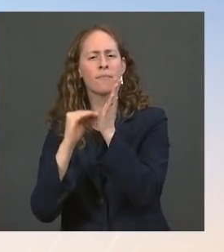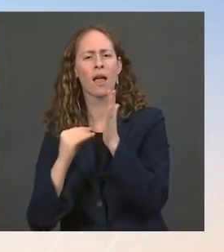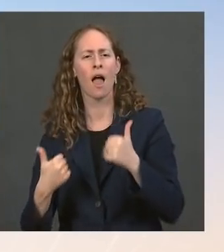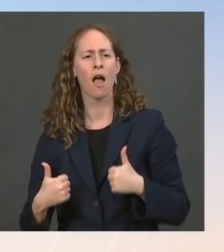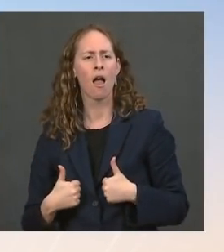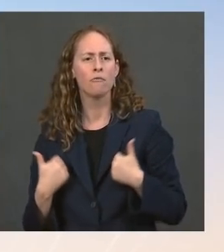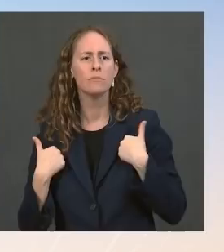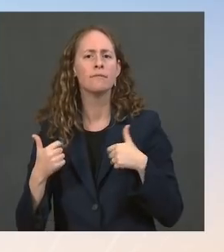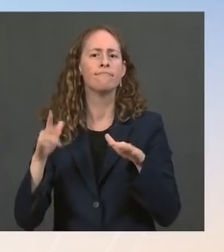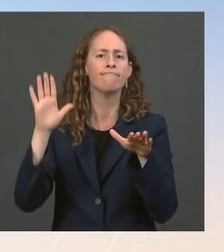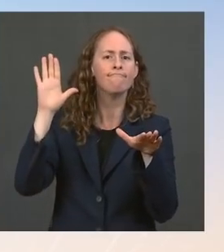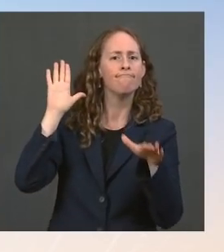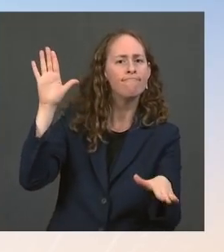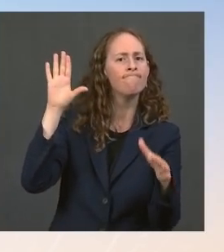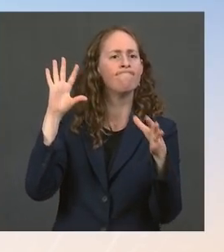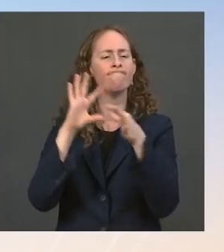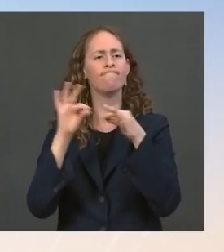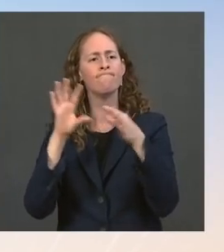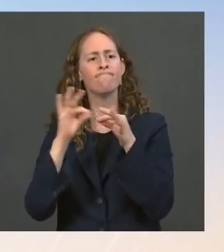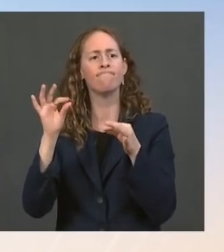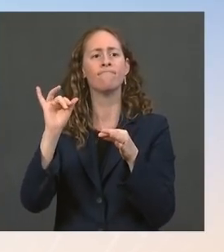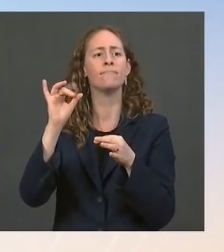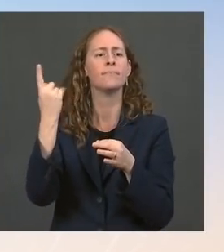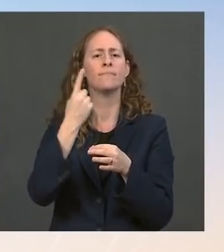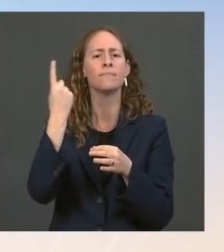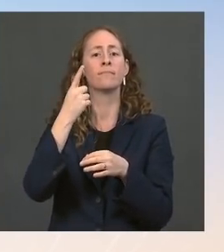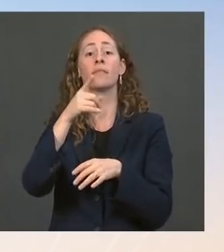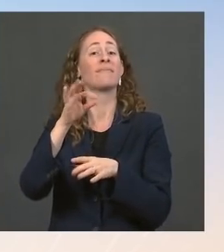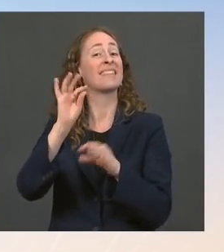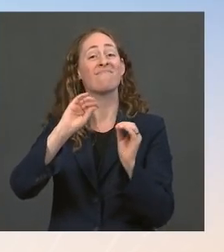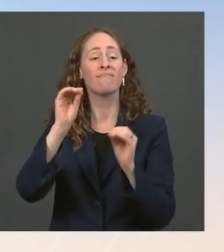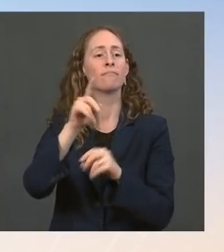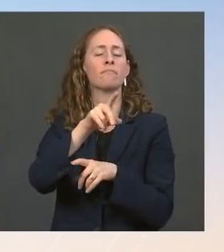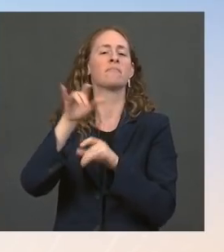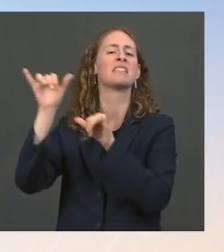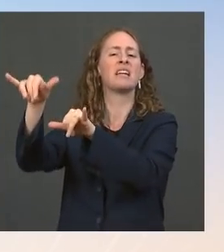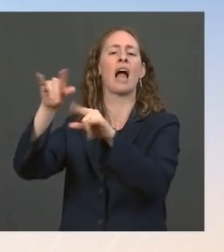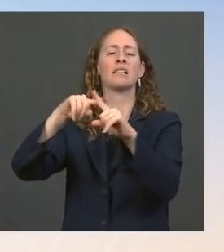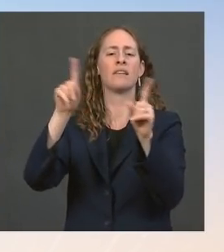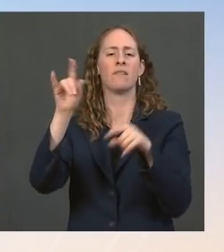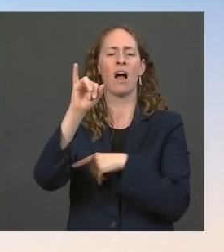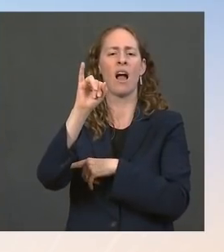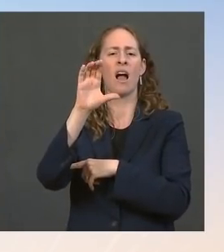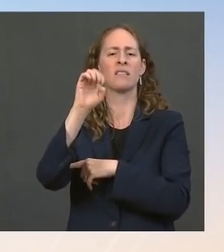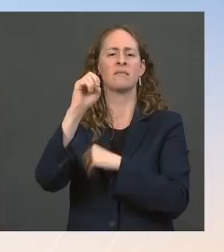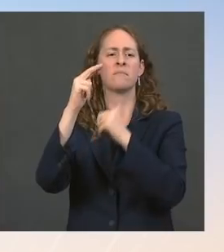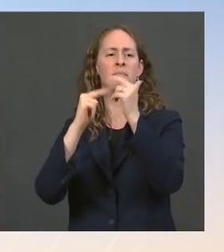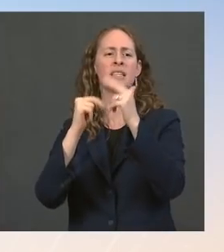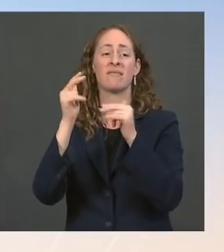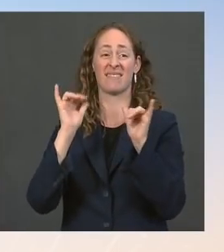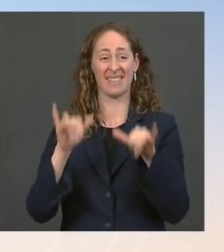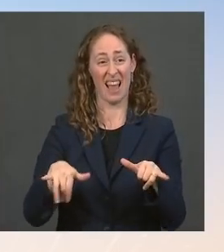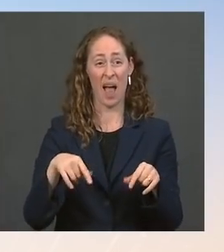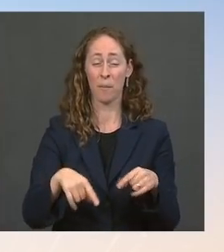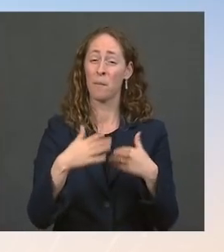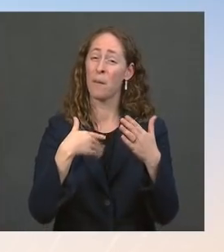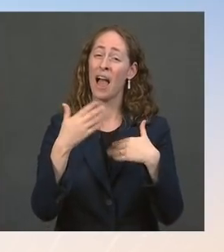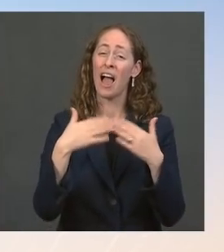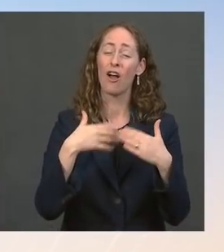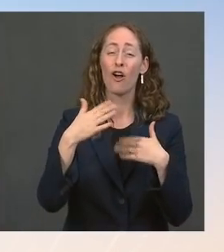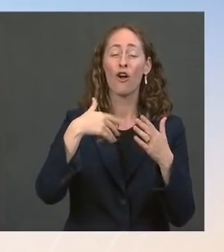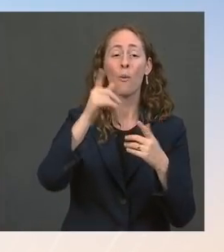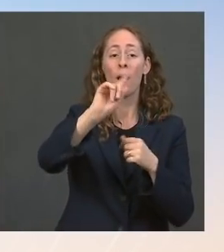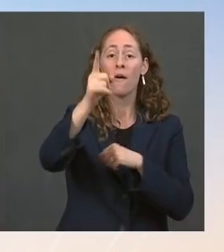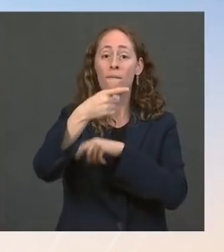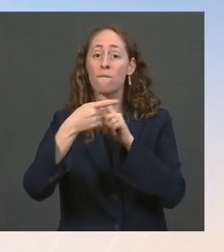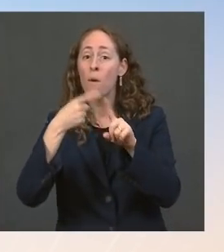or they are put in an ICE facility. This is the process that is ongoing and has happened for every other migrant who has attempted to come irregularly across